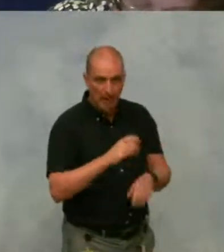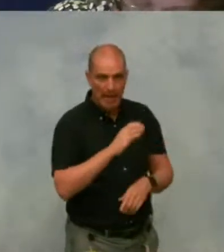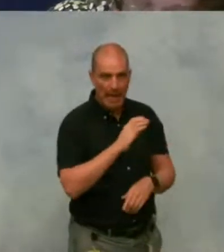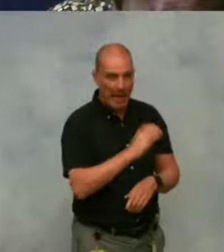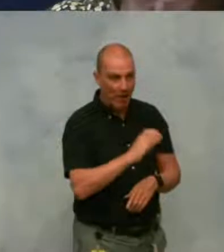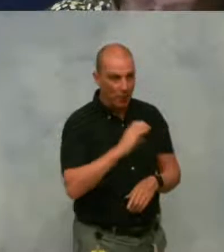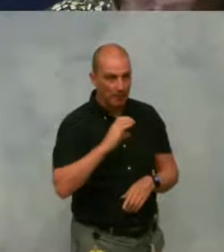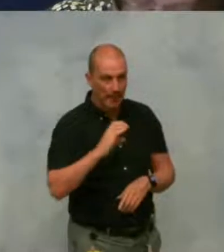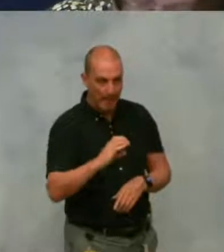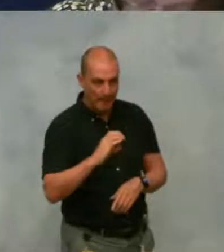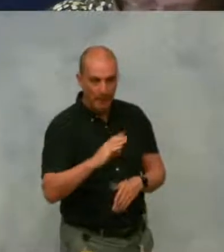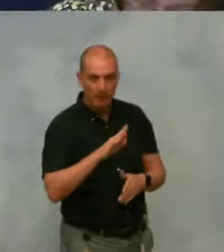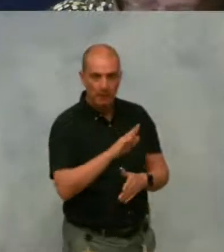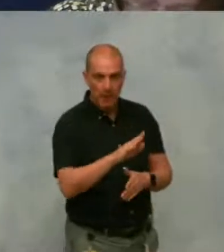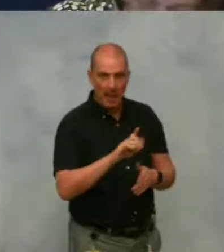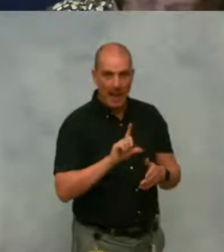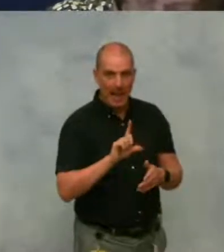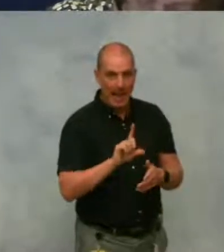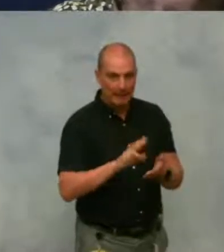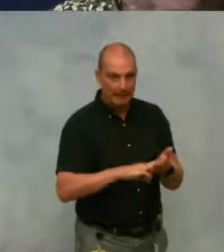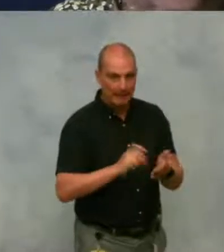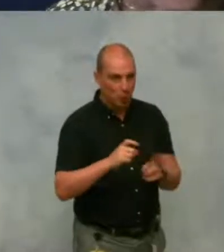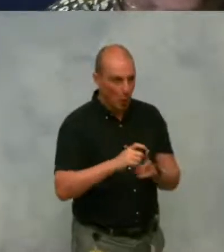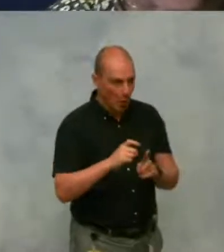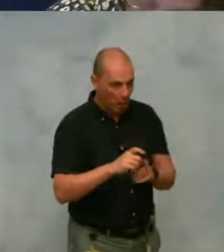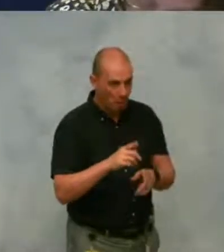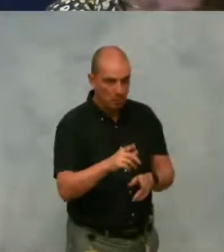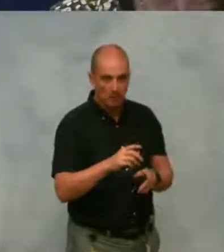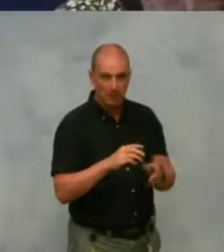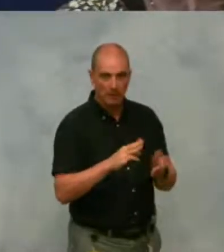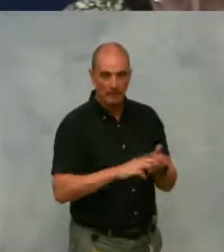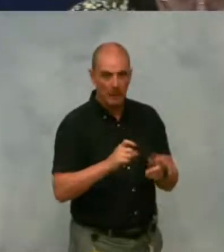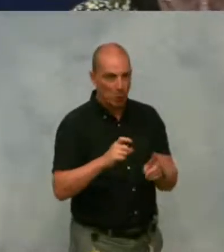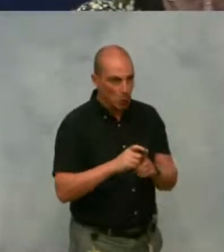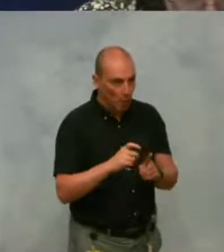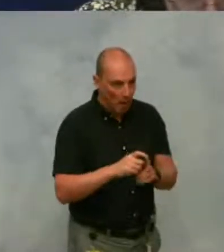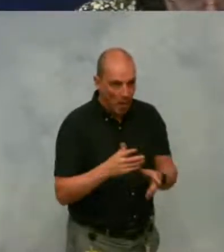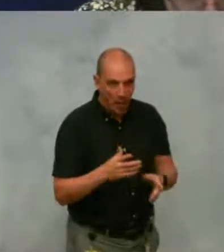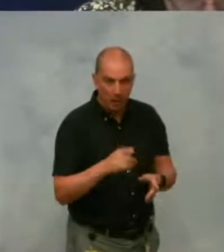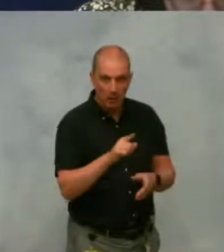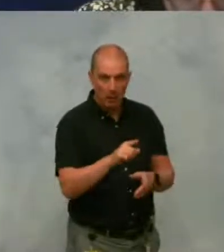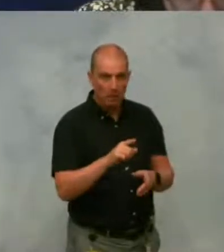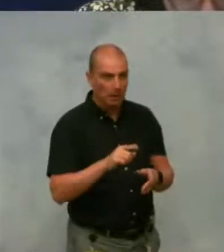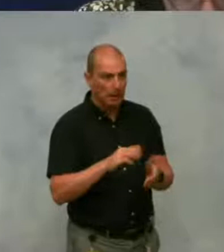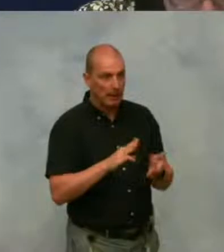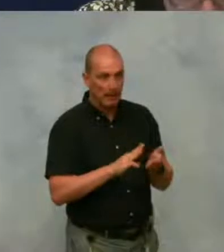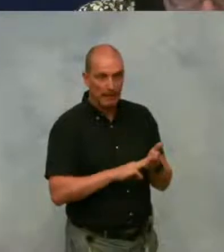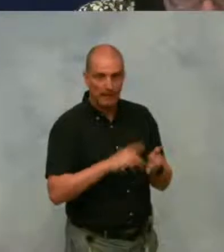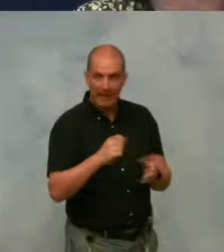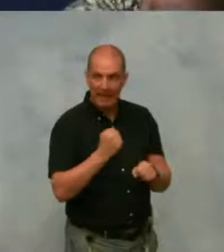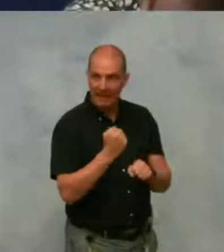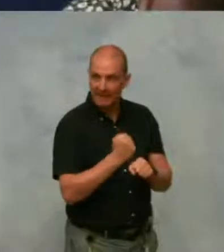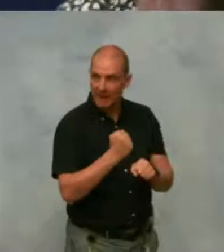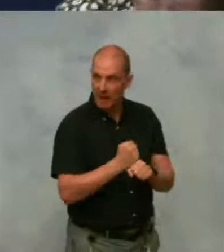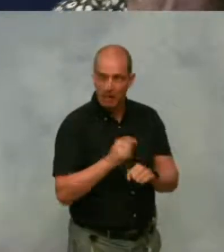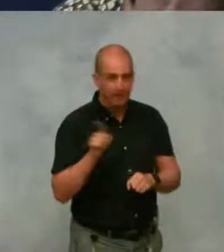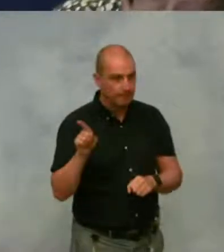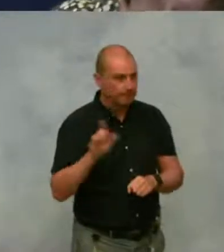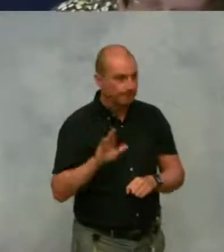McClyman, Councillor Leslie MacDonald, Councillor McDougall. Do we have Councillor McGeever? Yes.